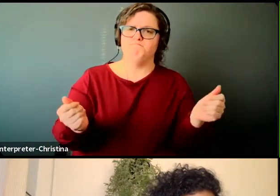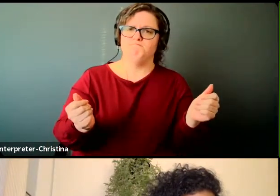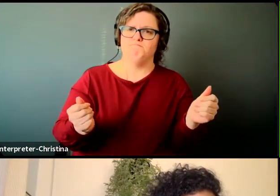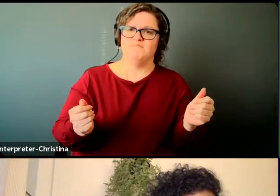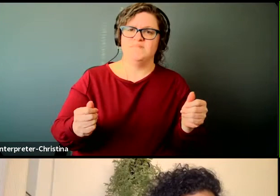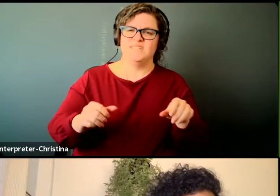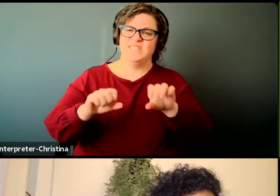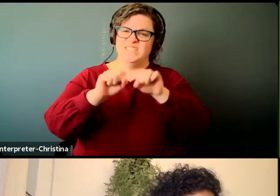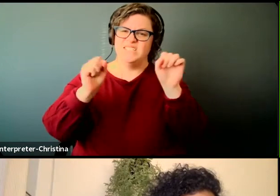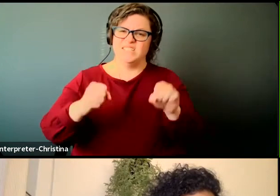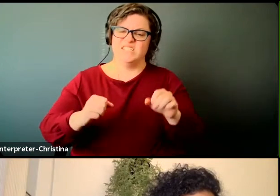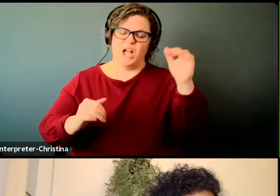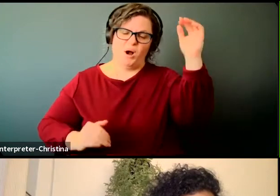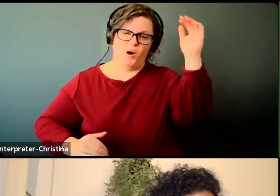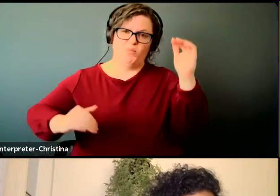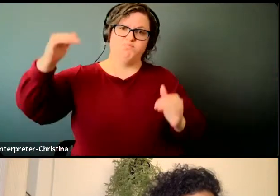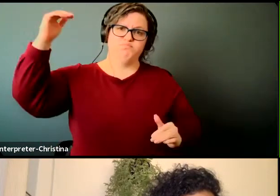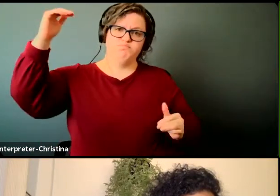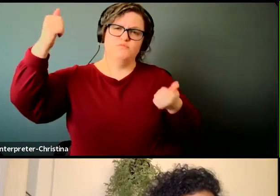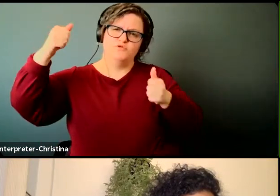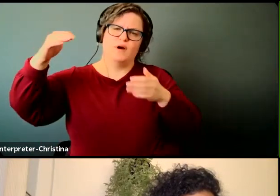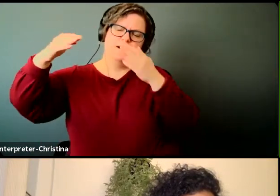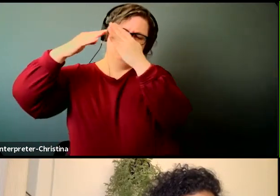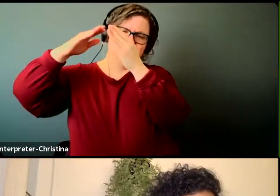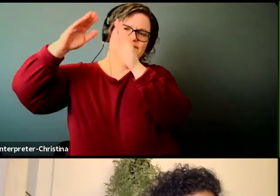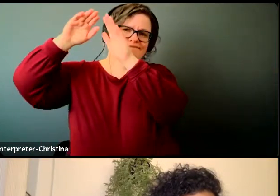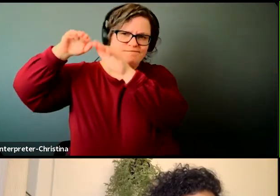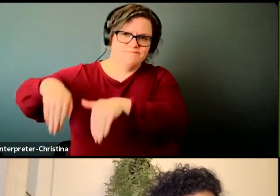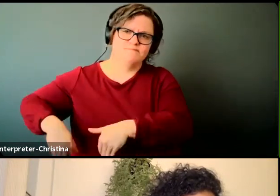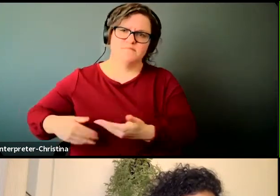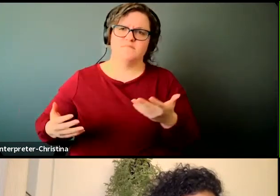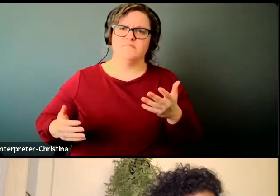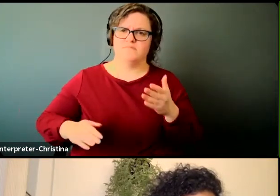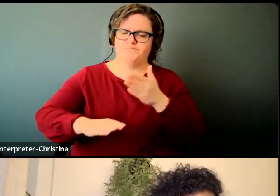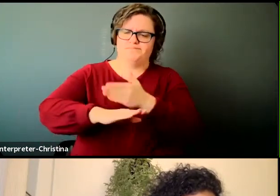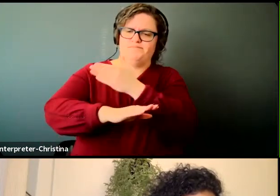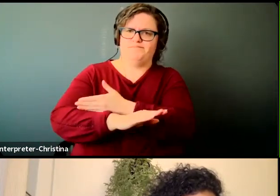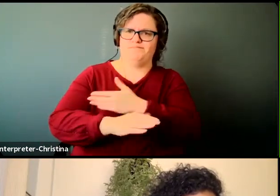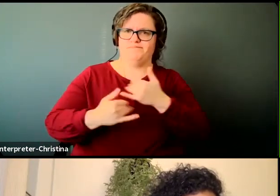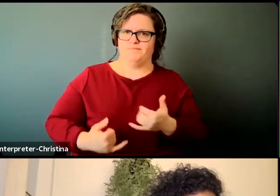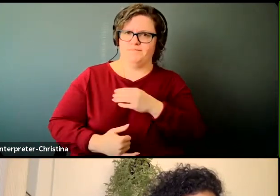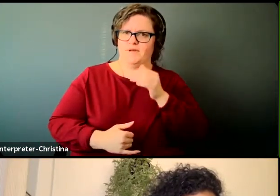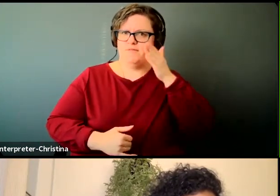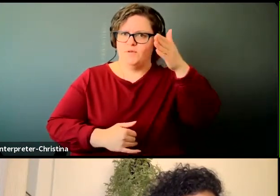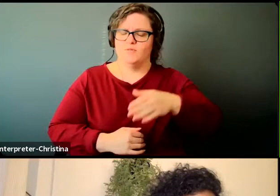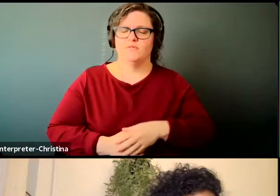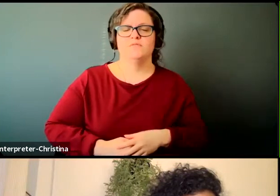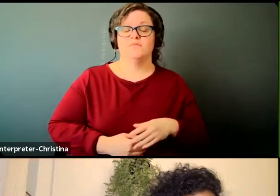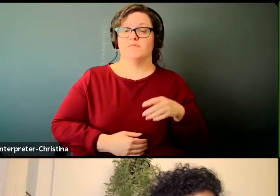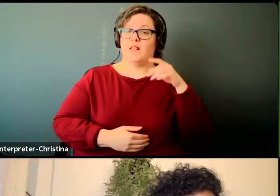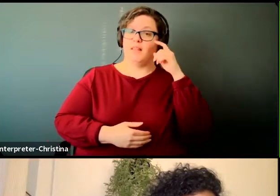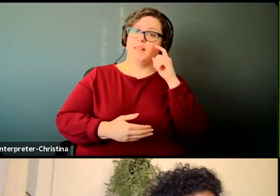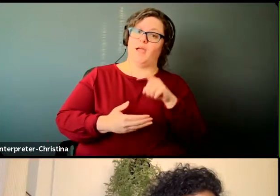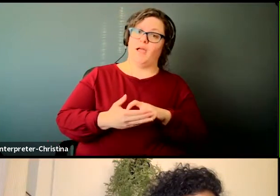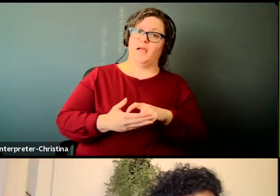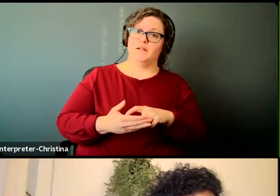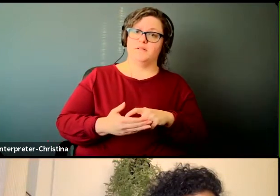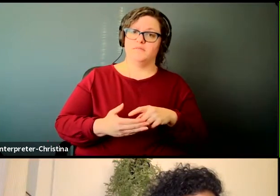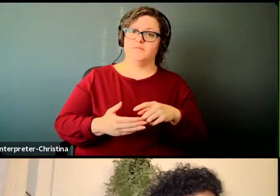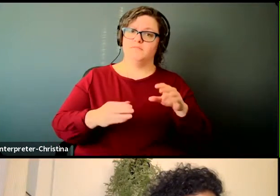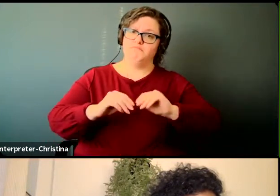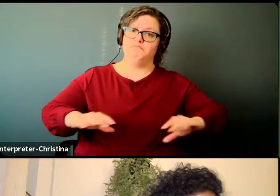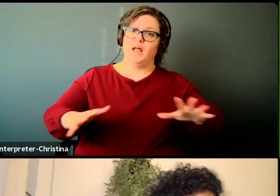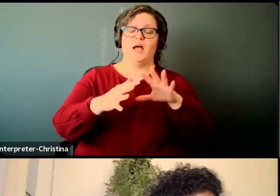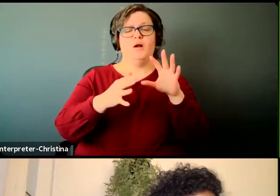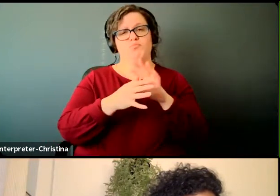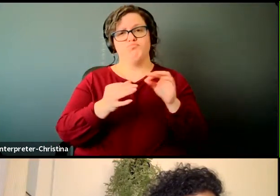these losses into the present and future? Land acknowledgements are not, of course, constitutive of such change, but they